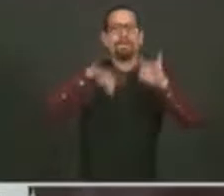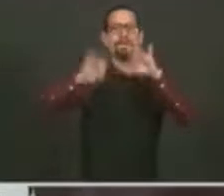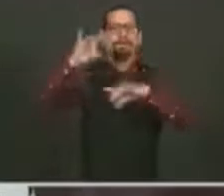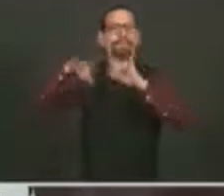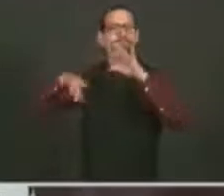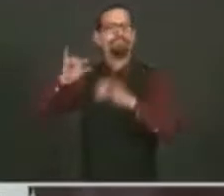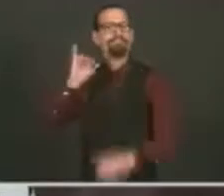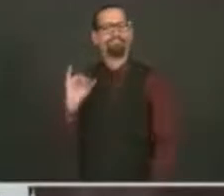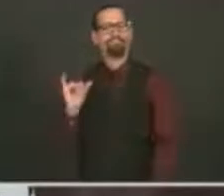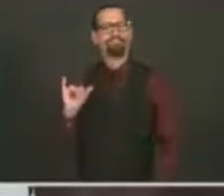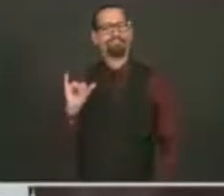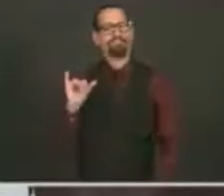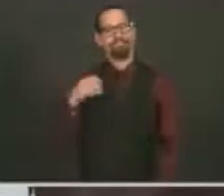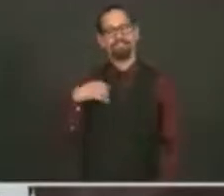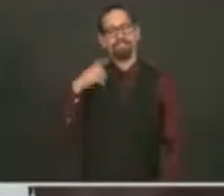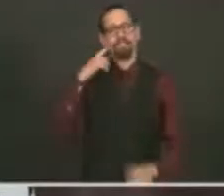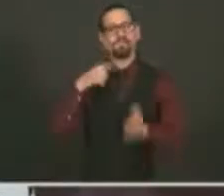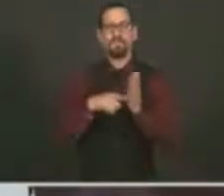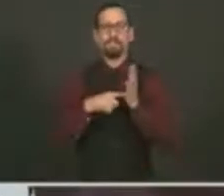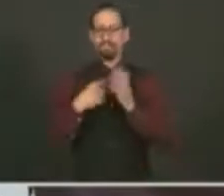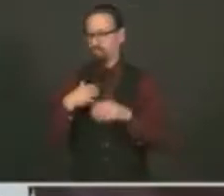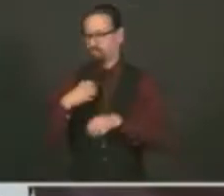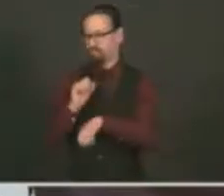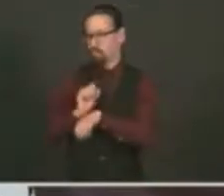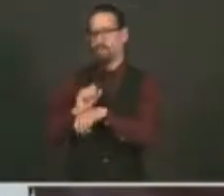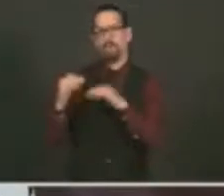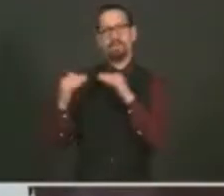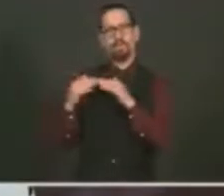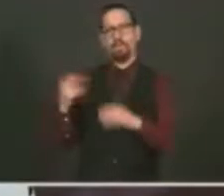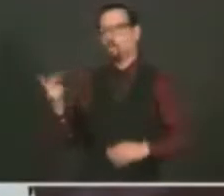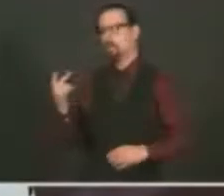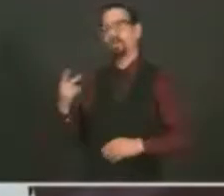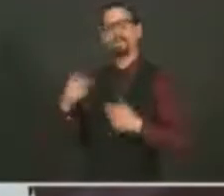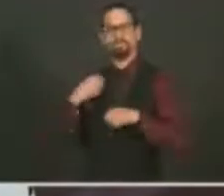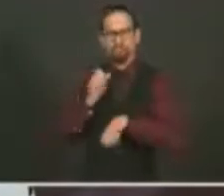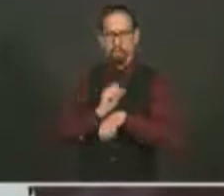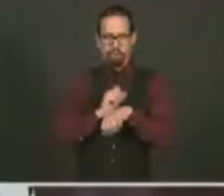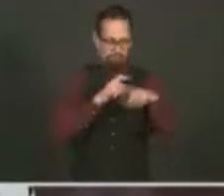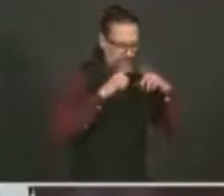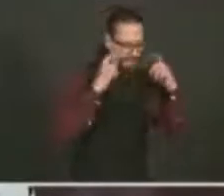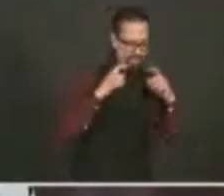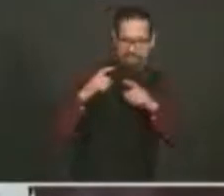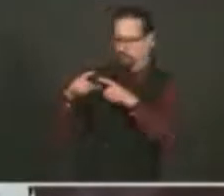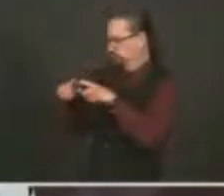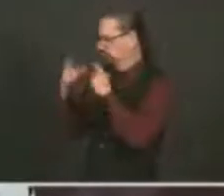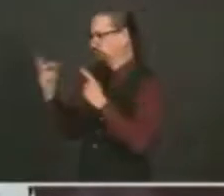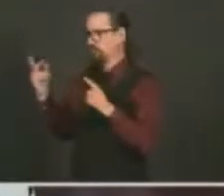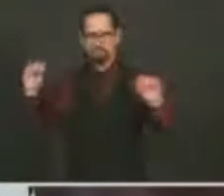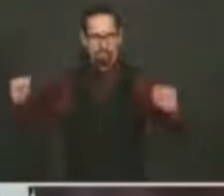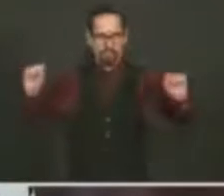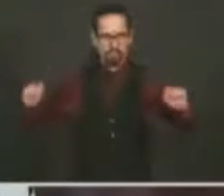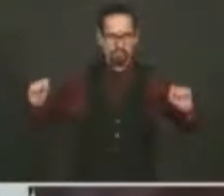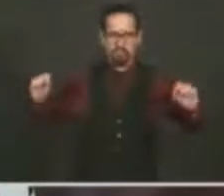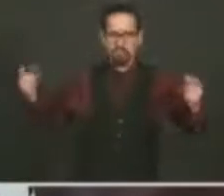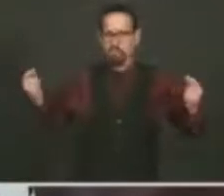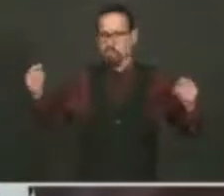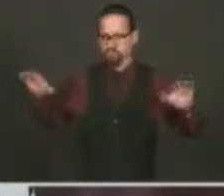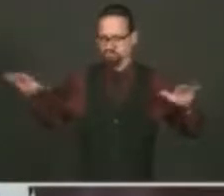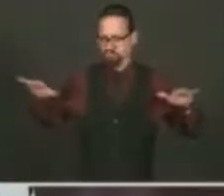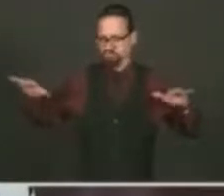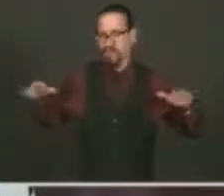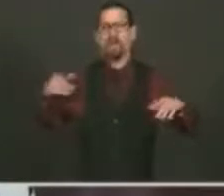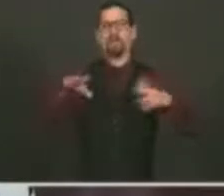it's with your coworker in the break room, with a family member in the house or in the yard, or with